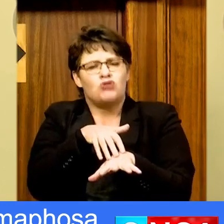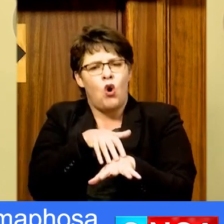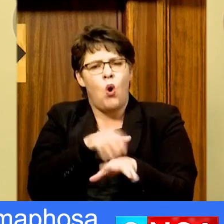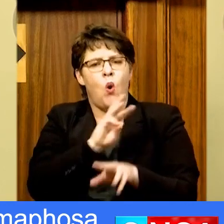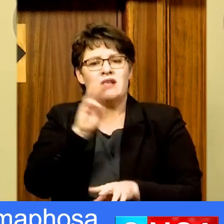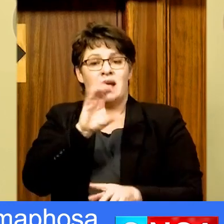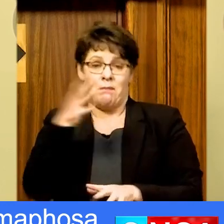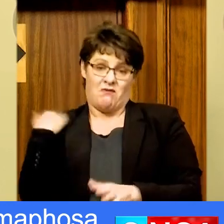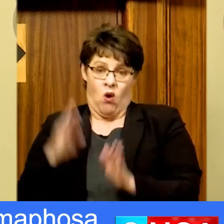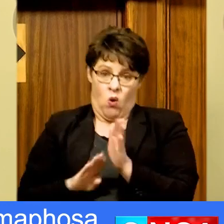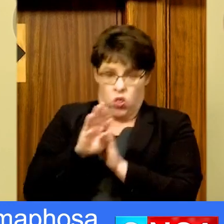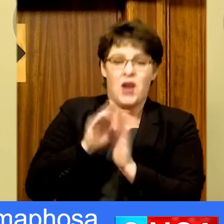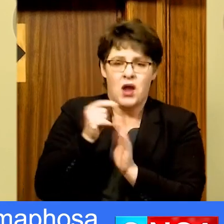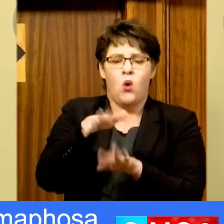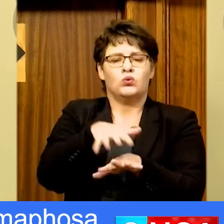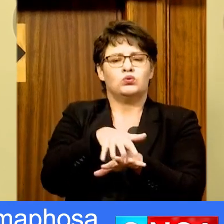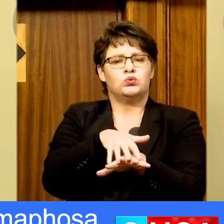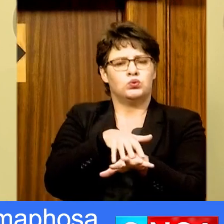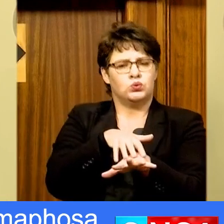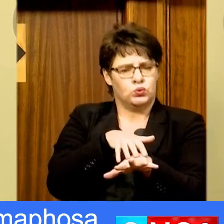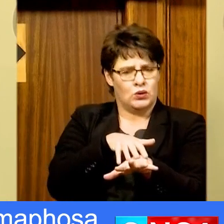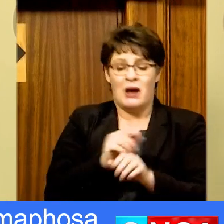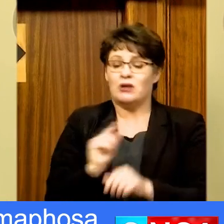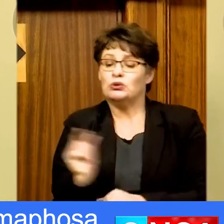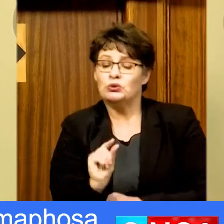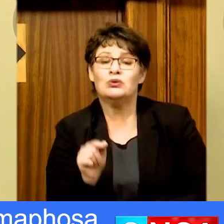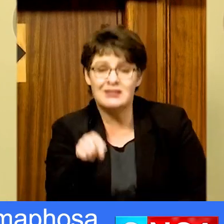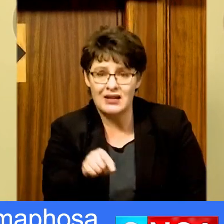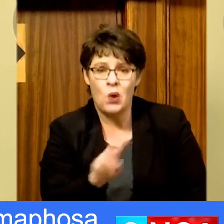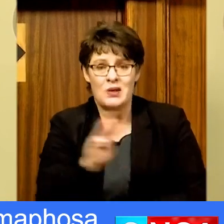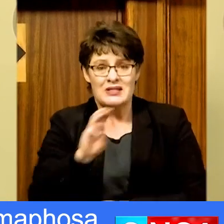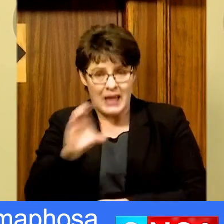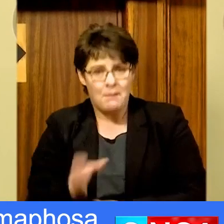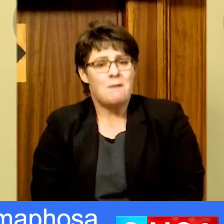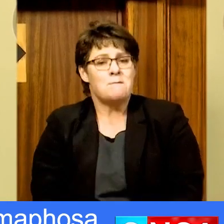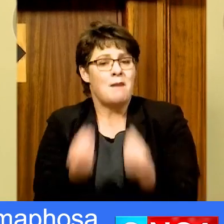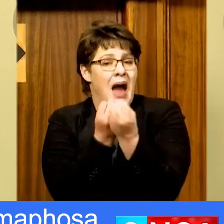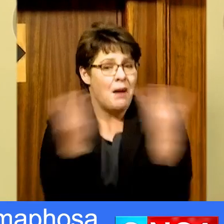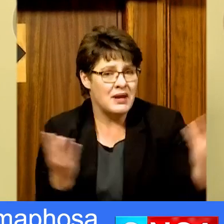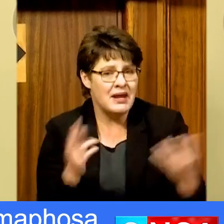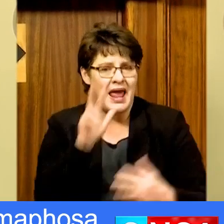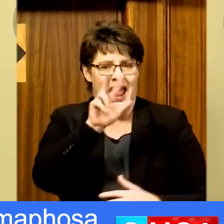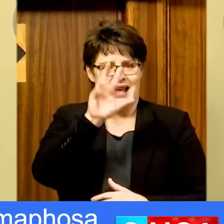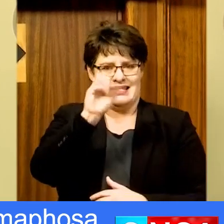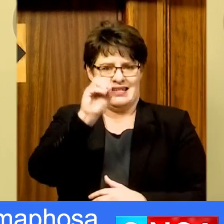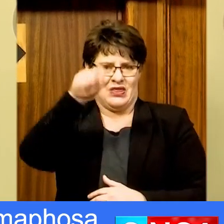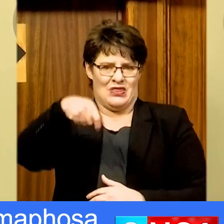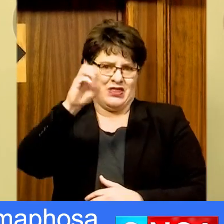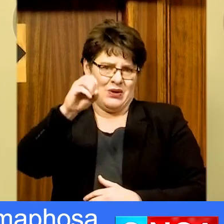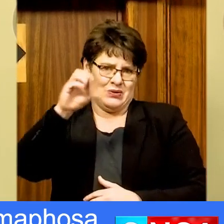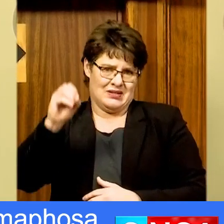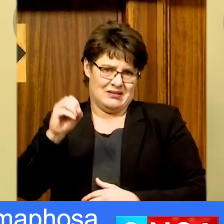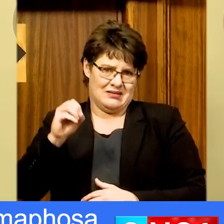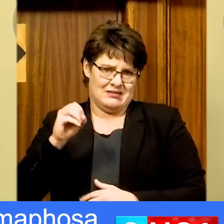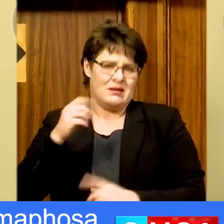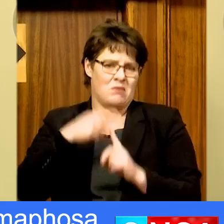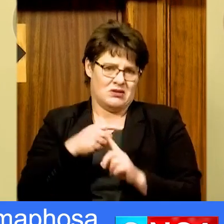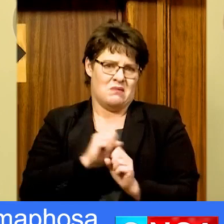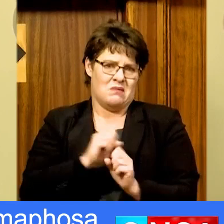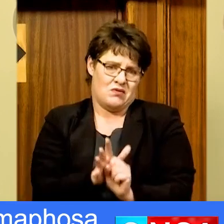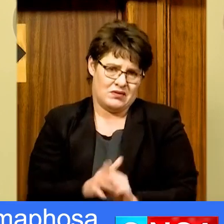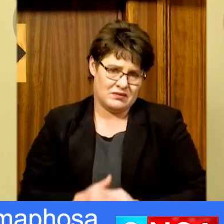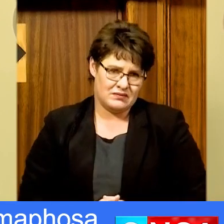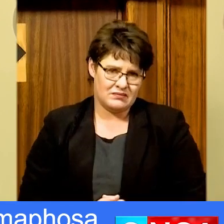Cape, it will soon have 80,000 cases itself. According to